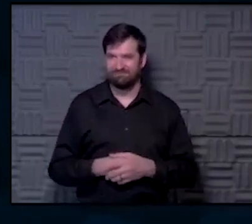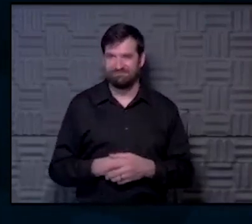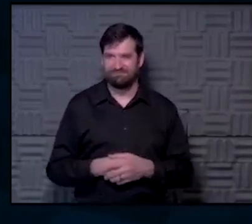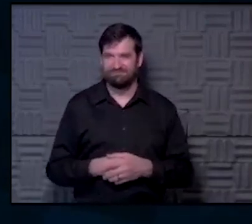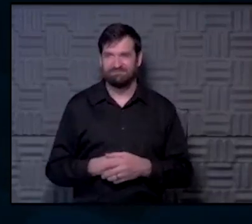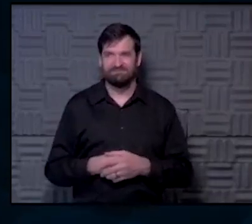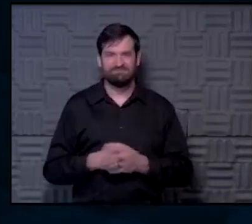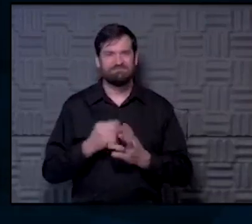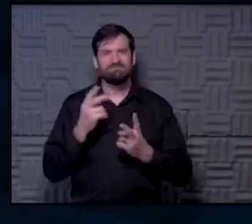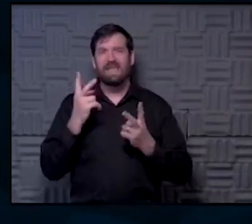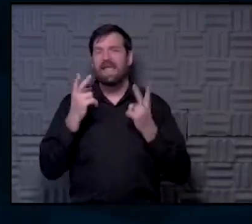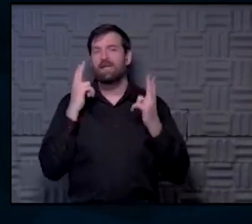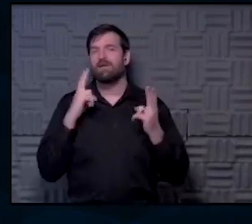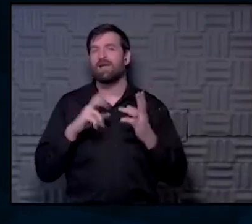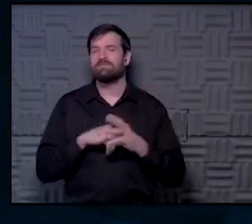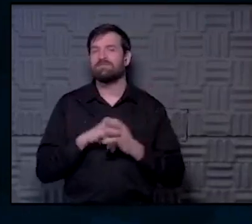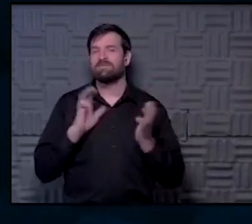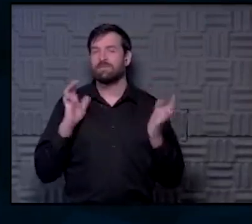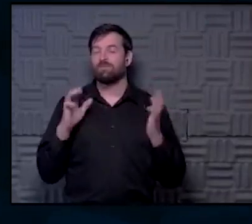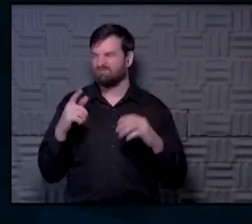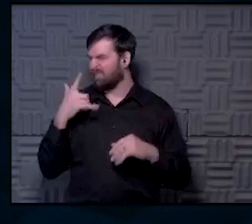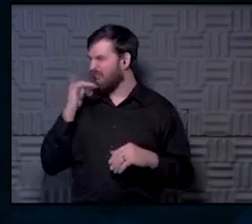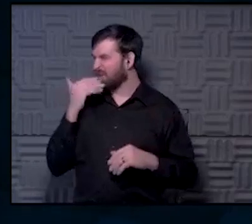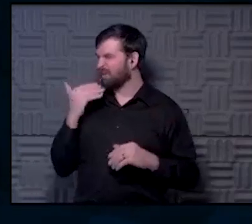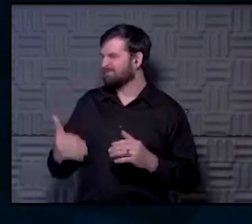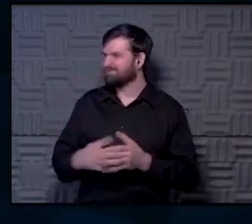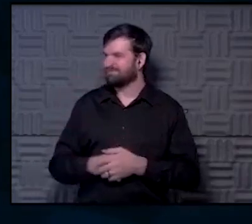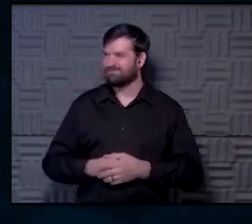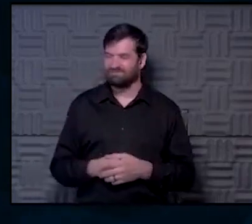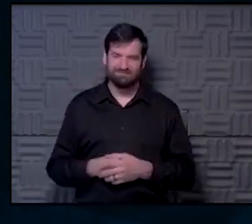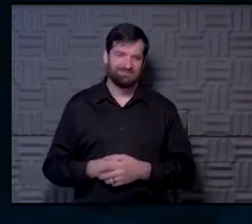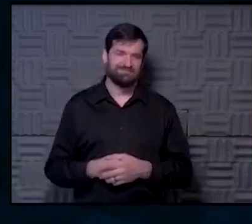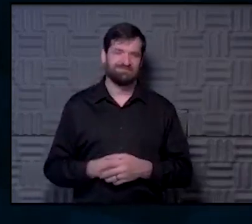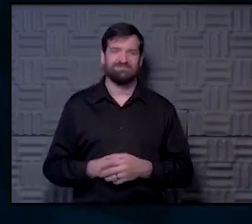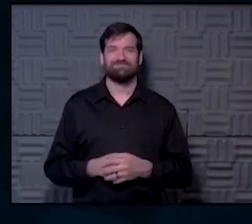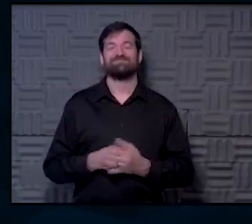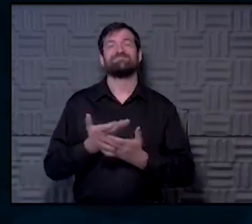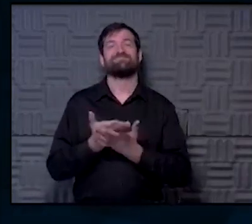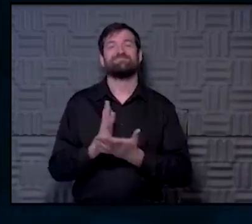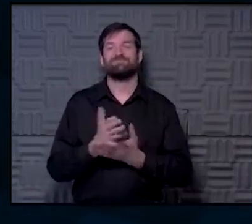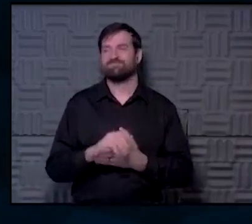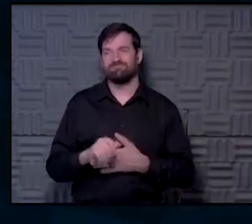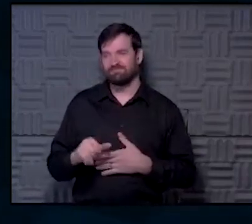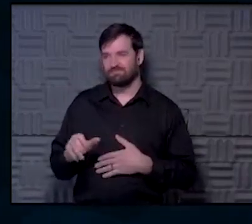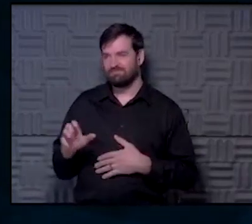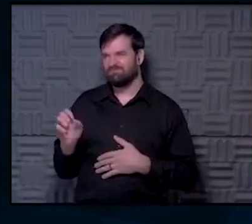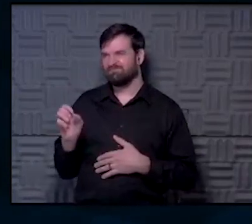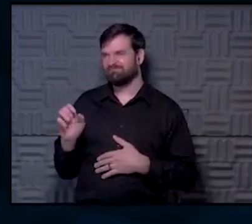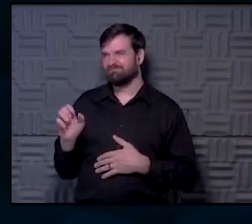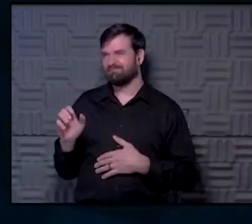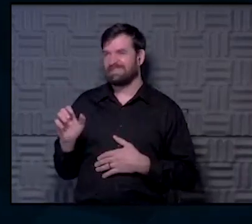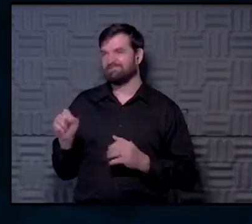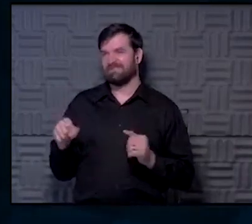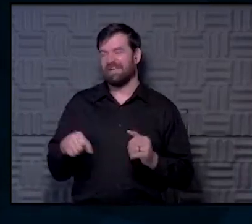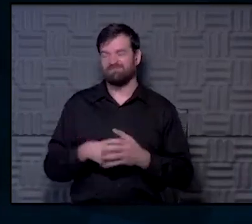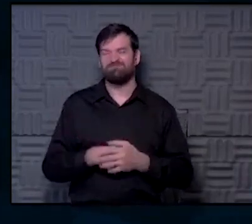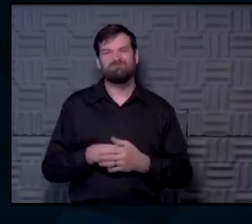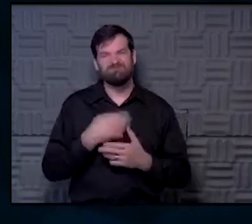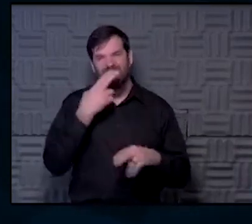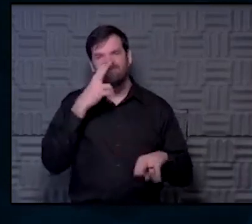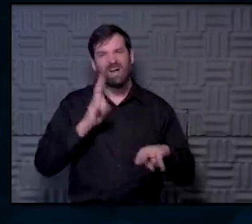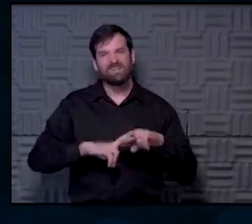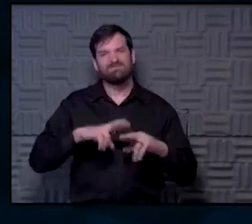The haircut might be similar, I mean, yeah, it looks good. It looks good. All right. I don't think there. Yeah, we had